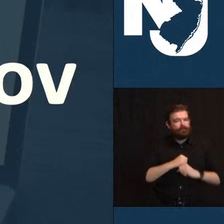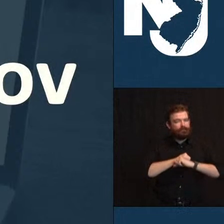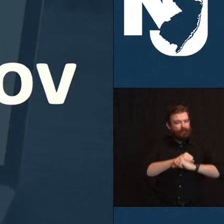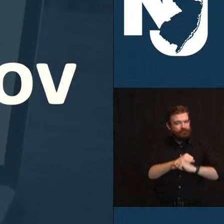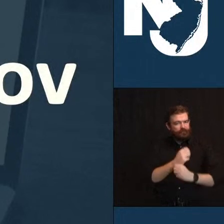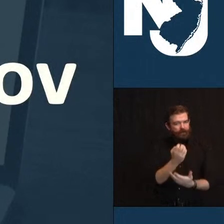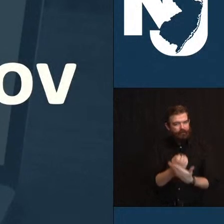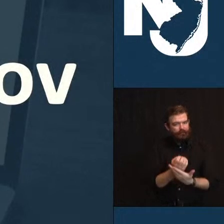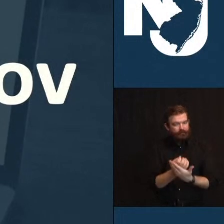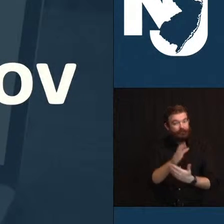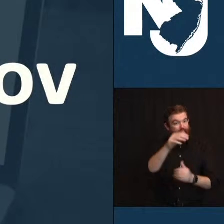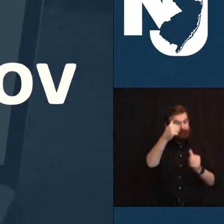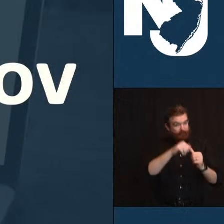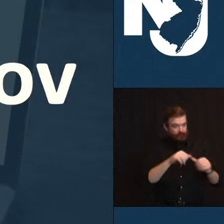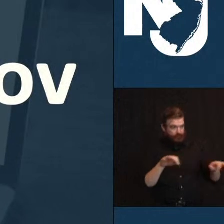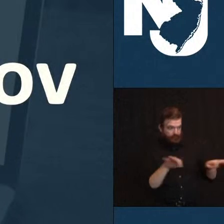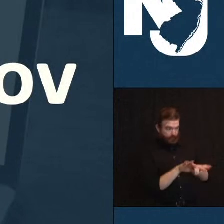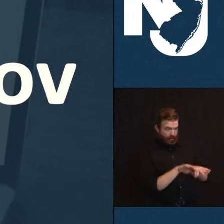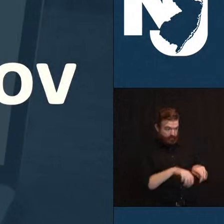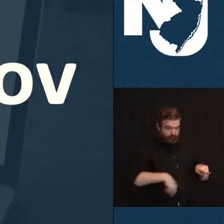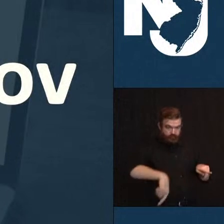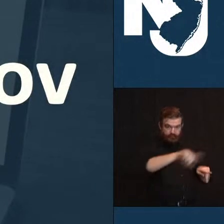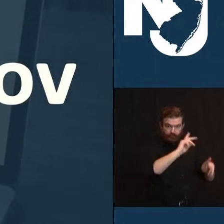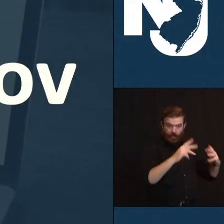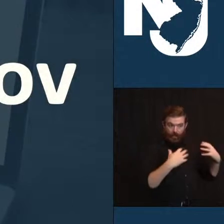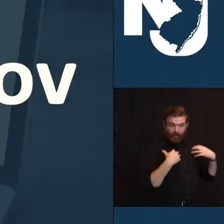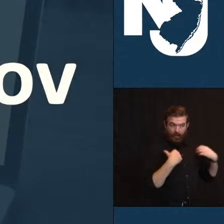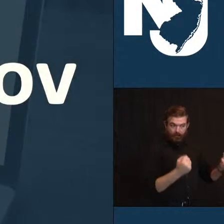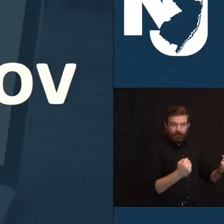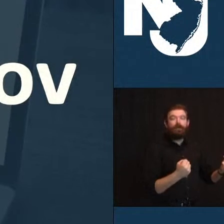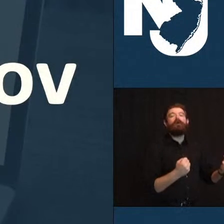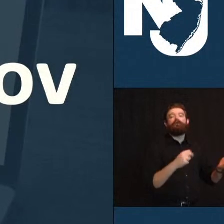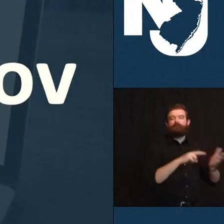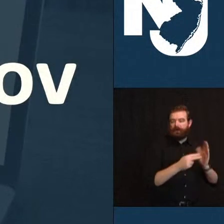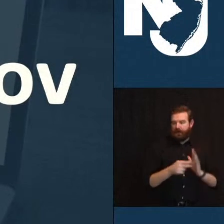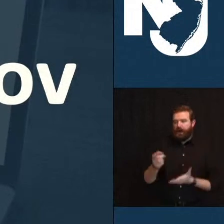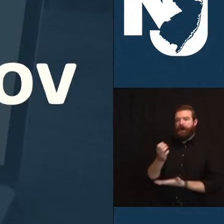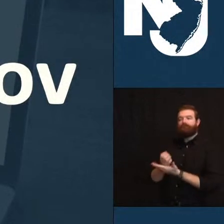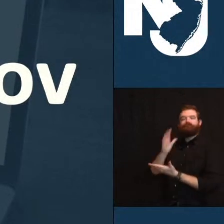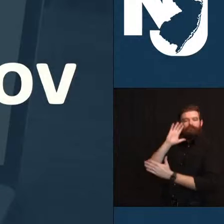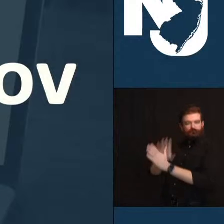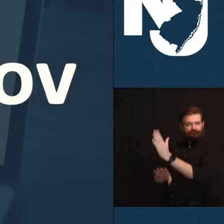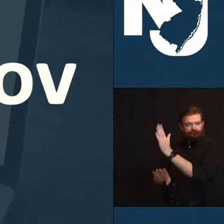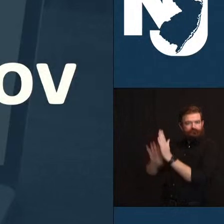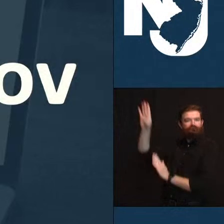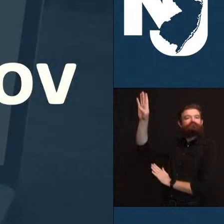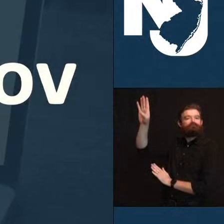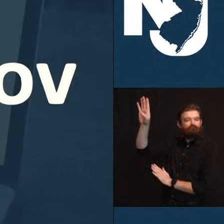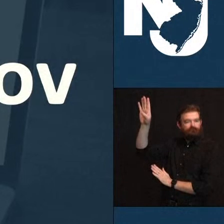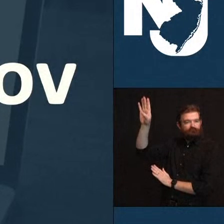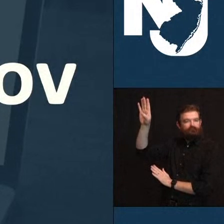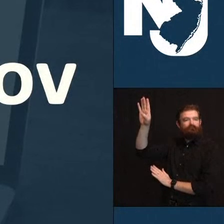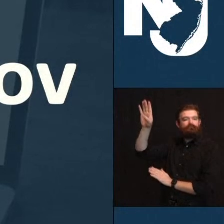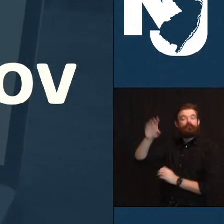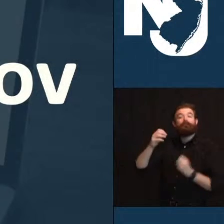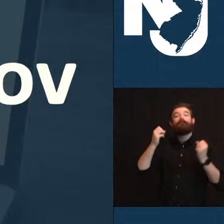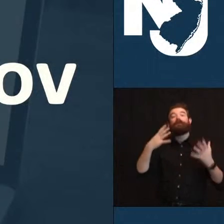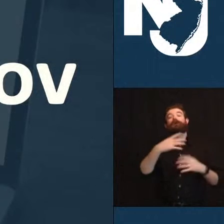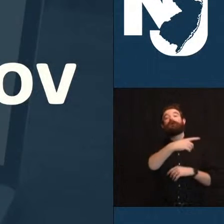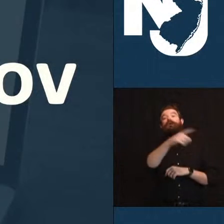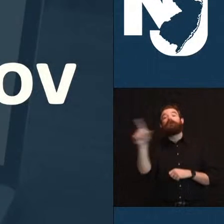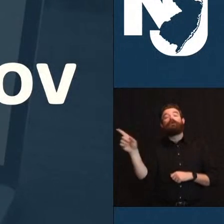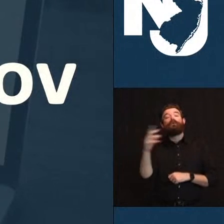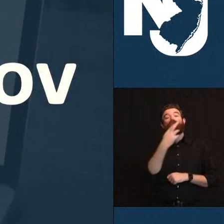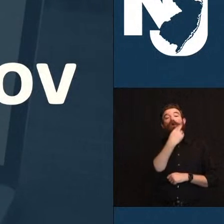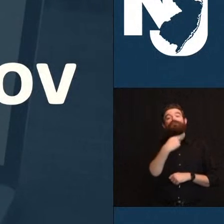countless restaurant owners, as I said a minute ago, and managers doing the absolute heroic right things each and every day to help us